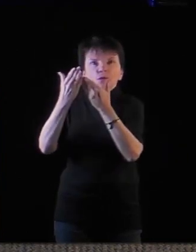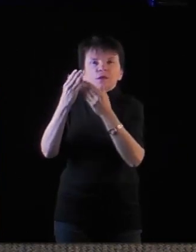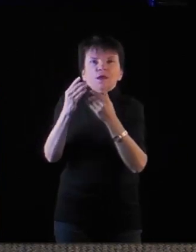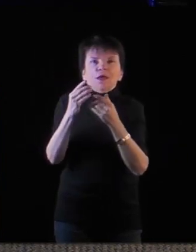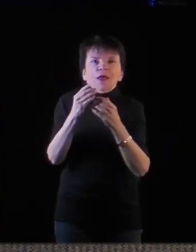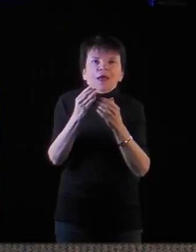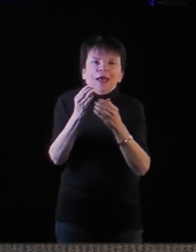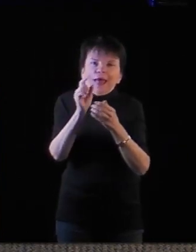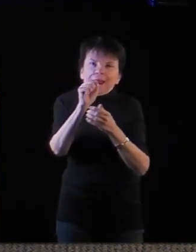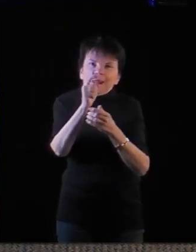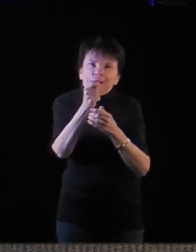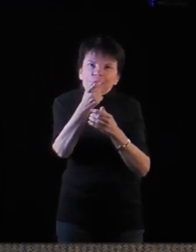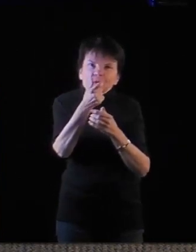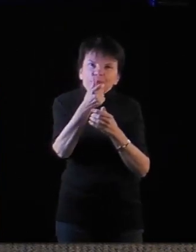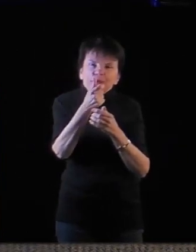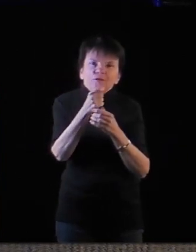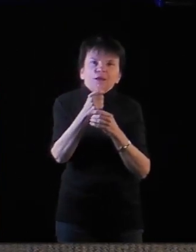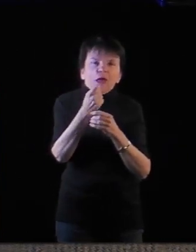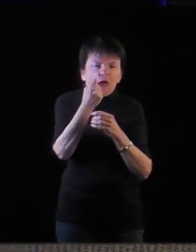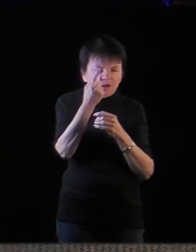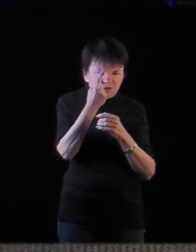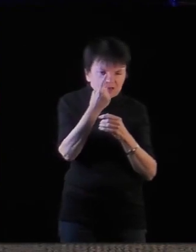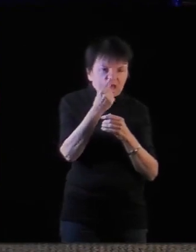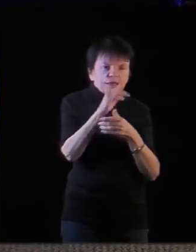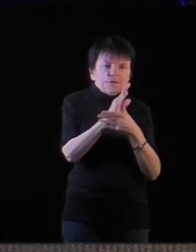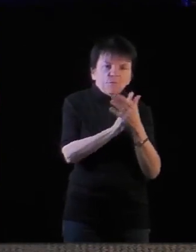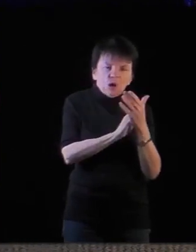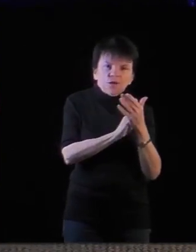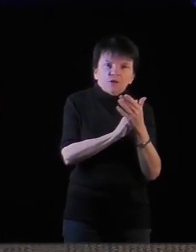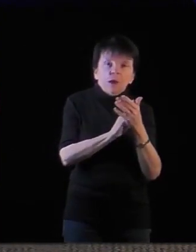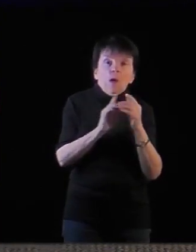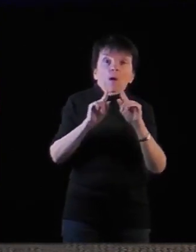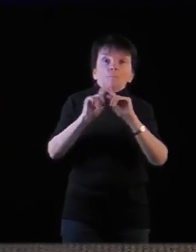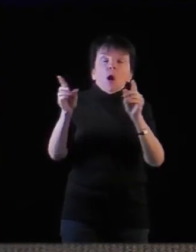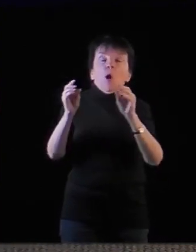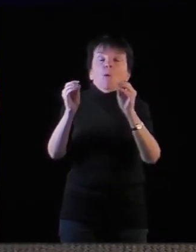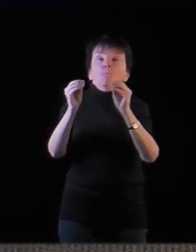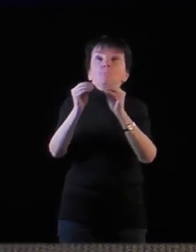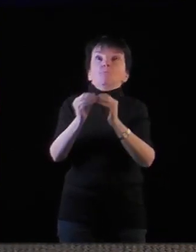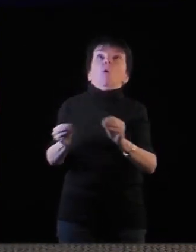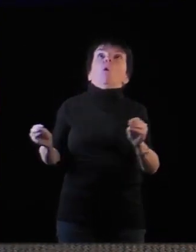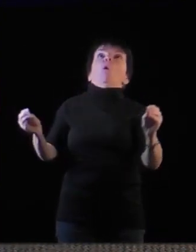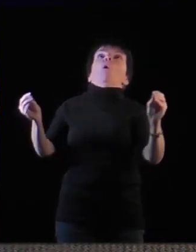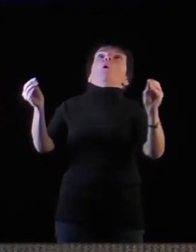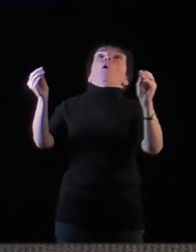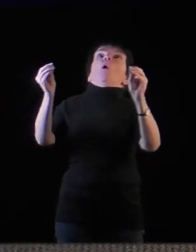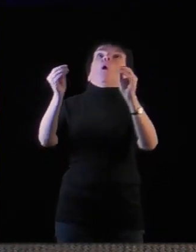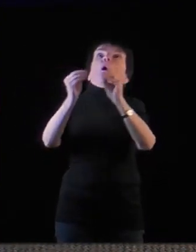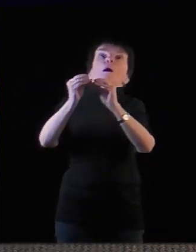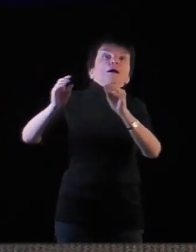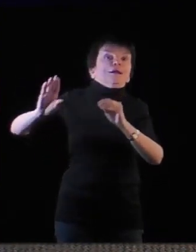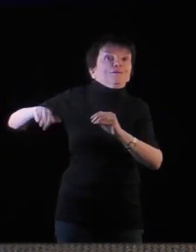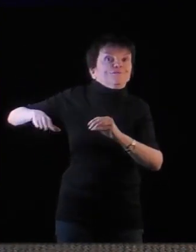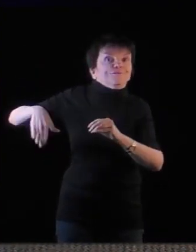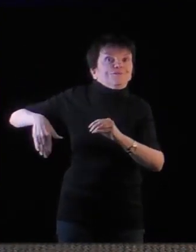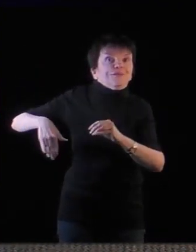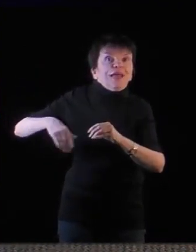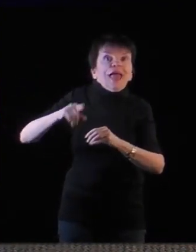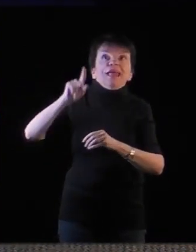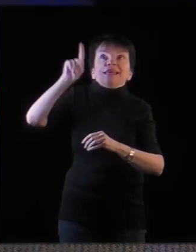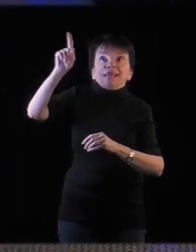sliver of it, he brought an understanding of it, and yet there is more yet to come, so much more yet to come, and he will